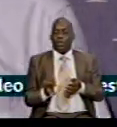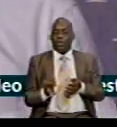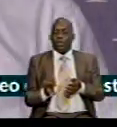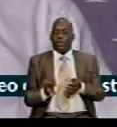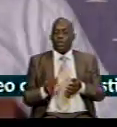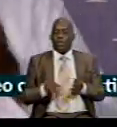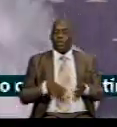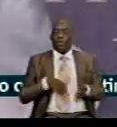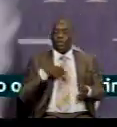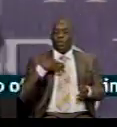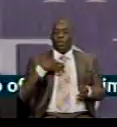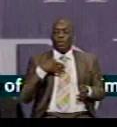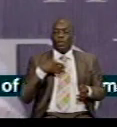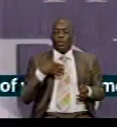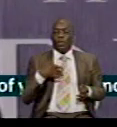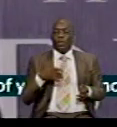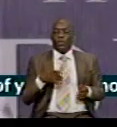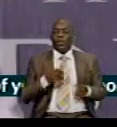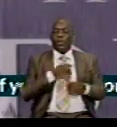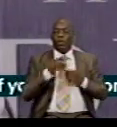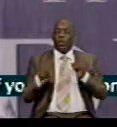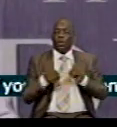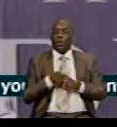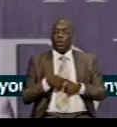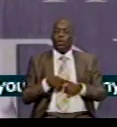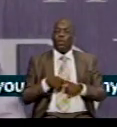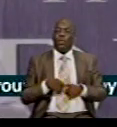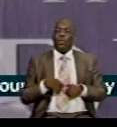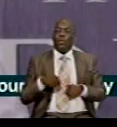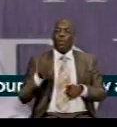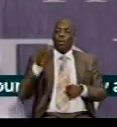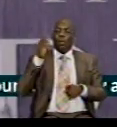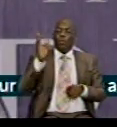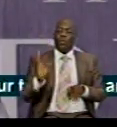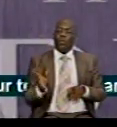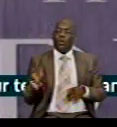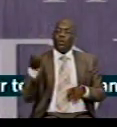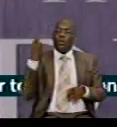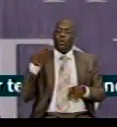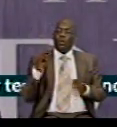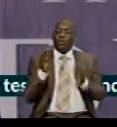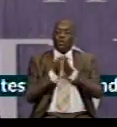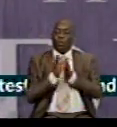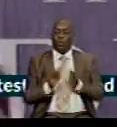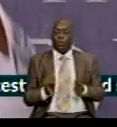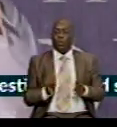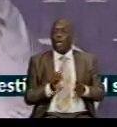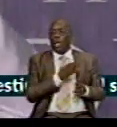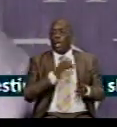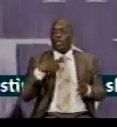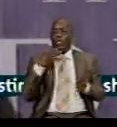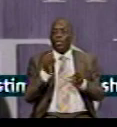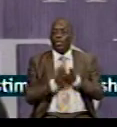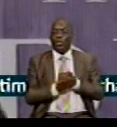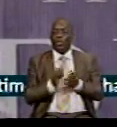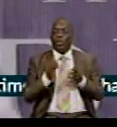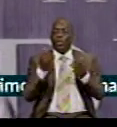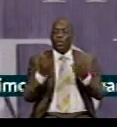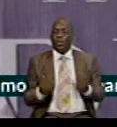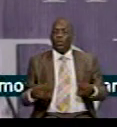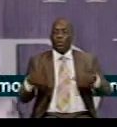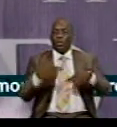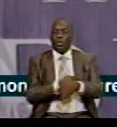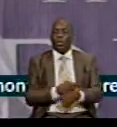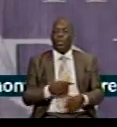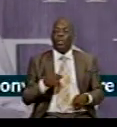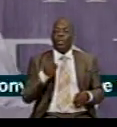Conclude. So when Papa was praying, I said, today I will come and have my own deliverance, because I've heard about his great